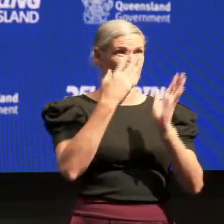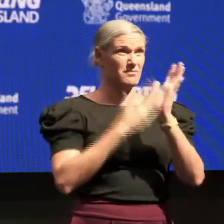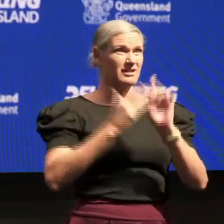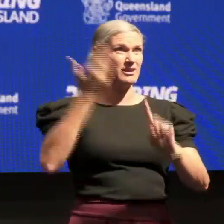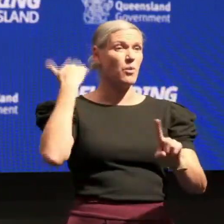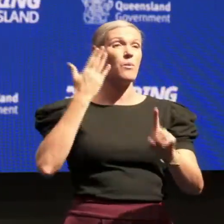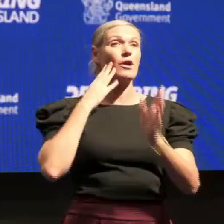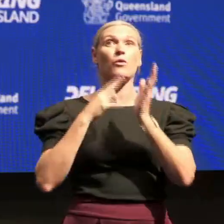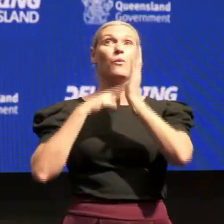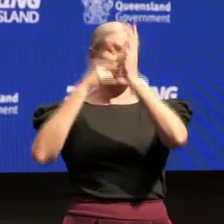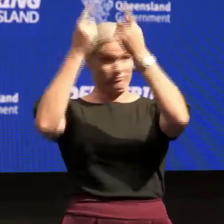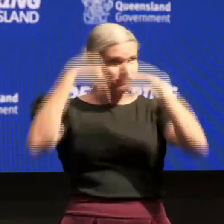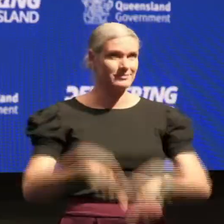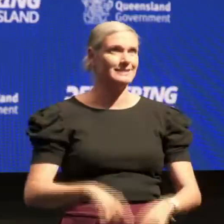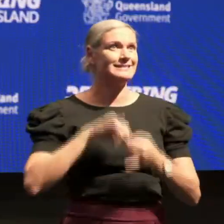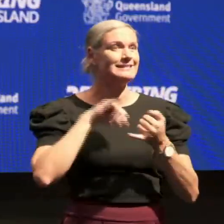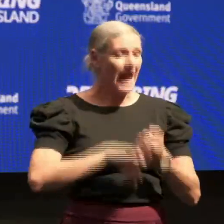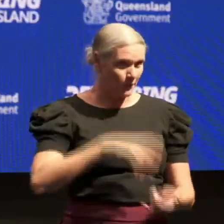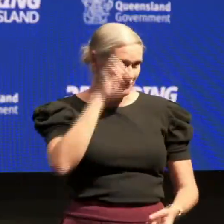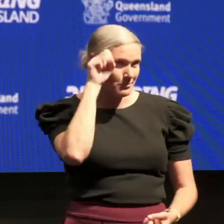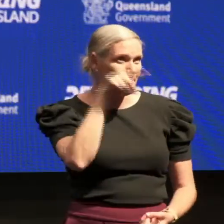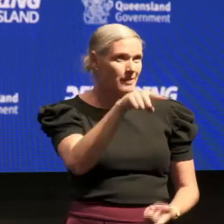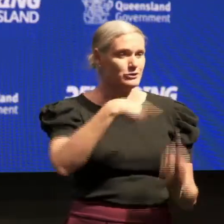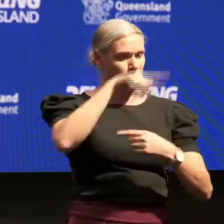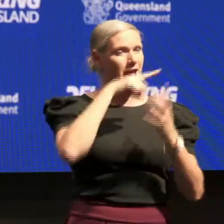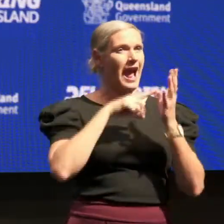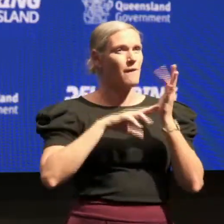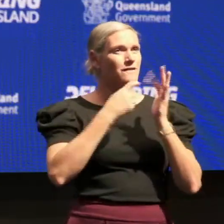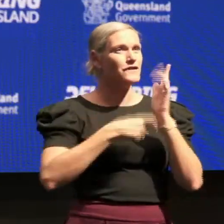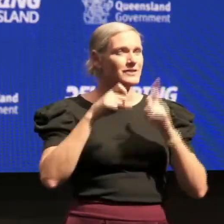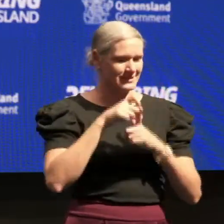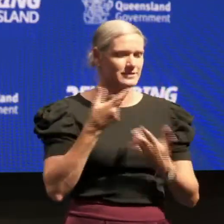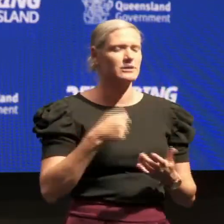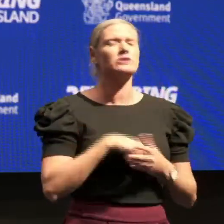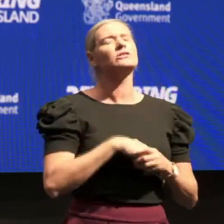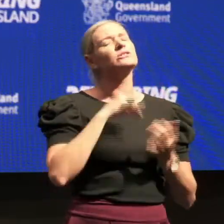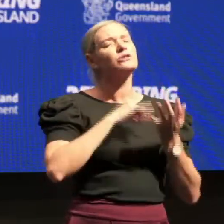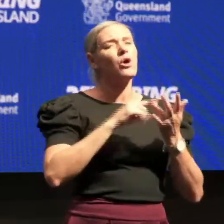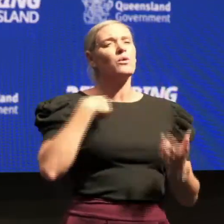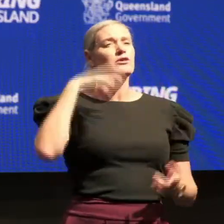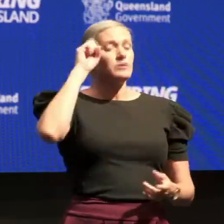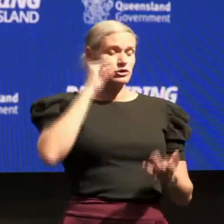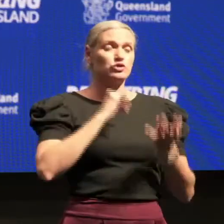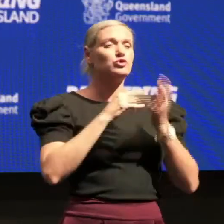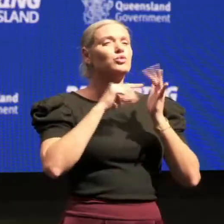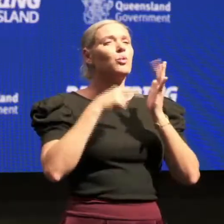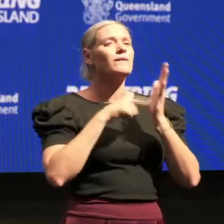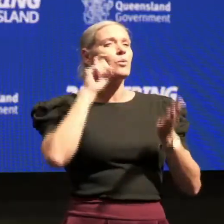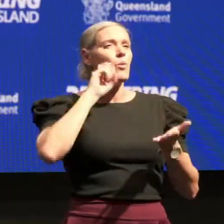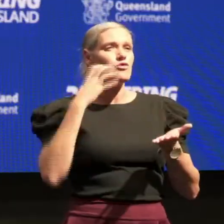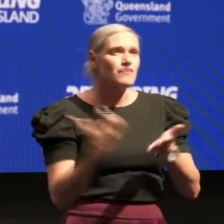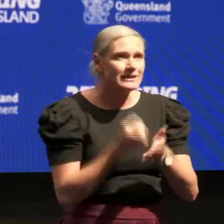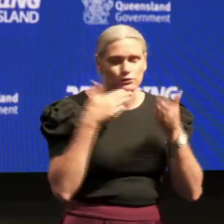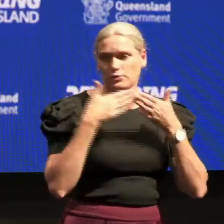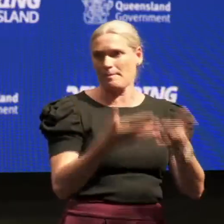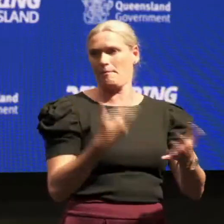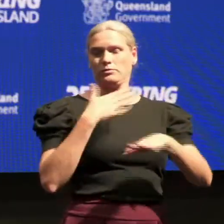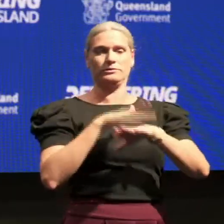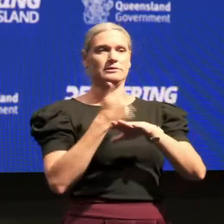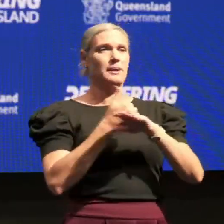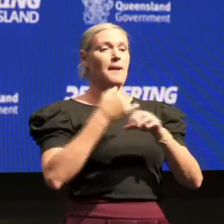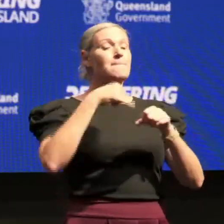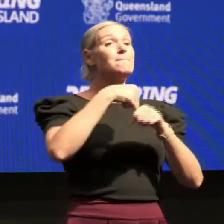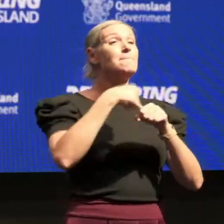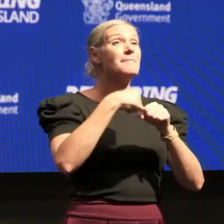north came to the south. So it is about making sure that you pre-position. We've put swiftwater rescue boats in place. We've put a